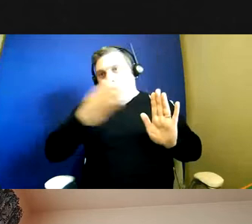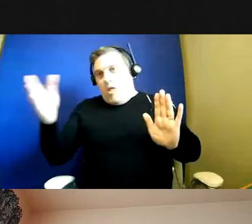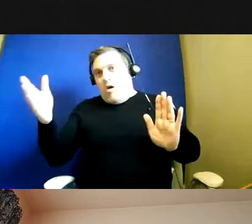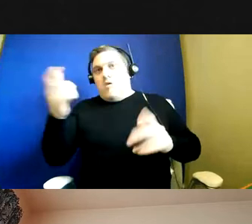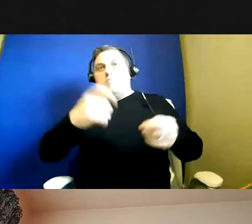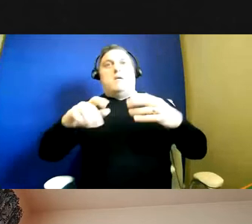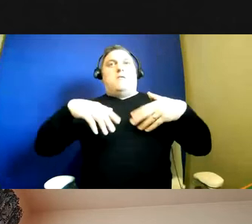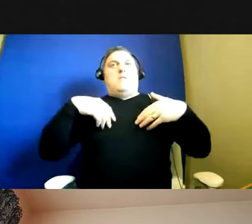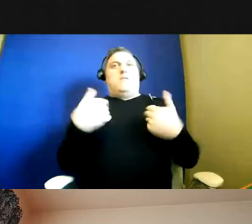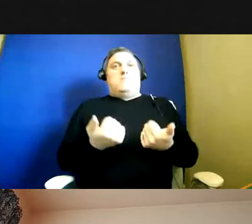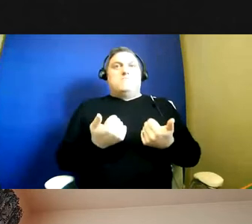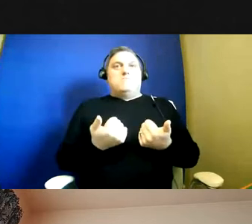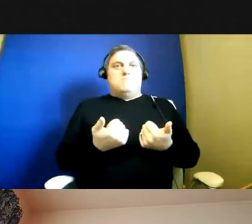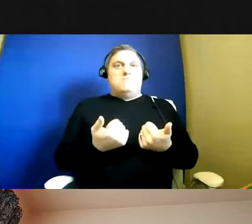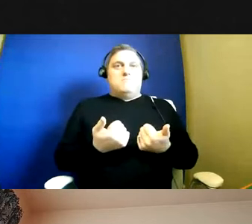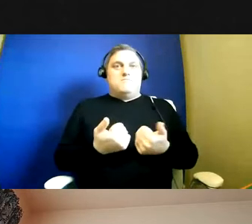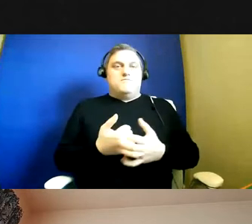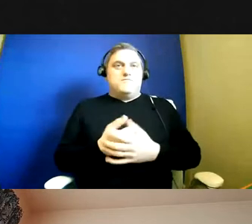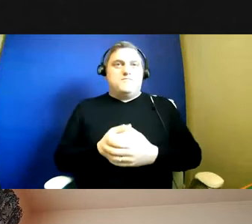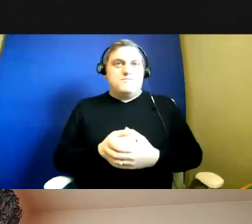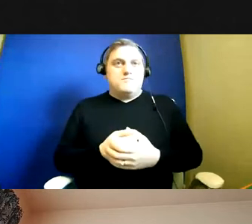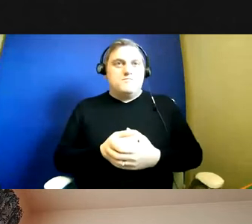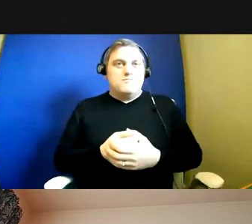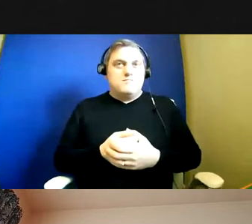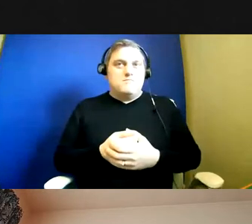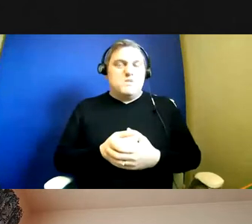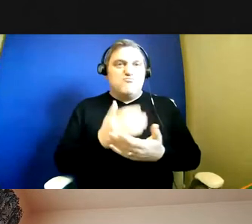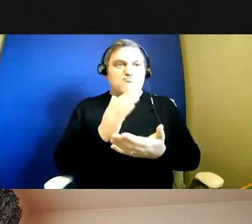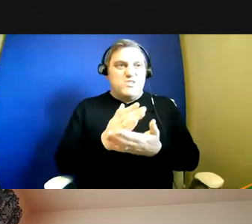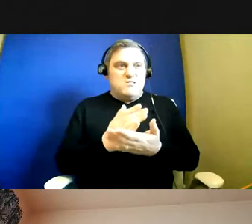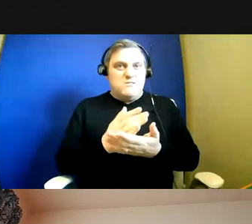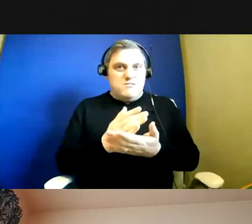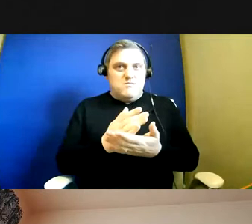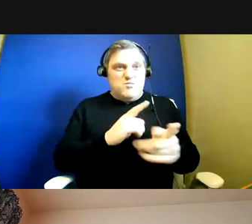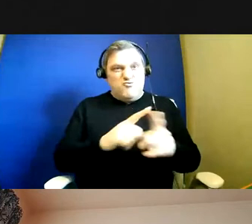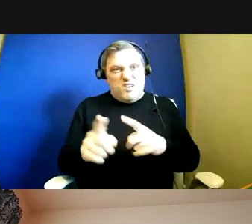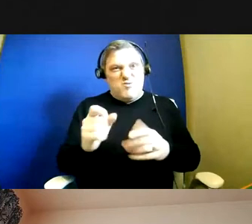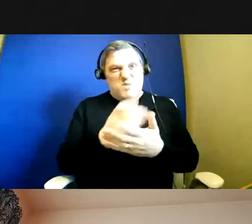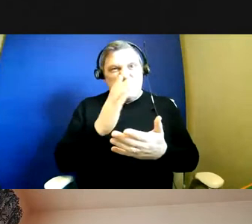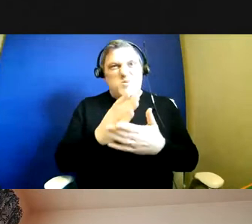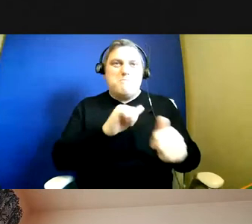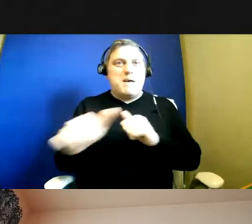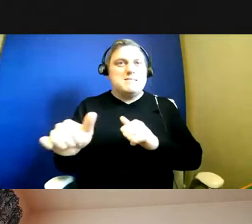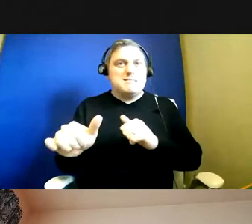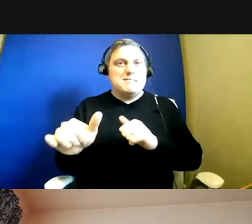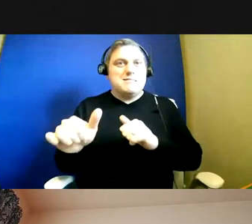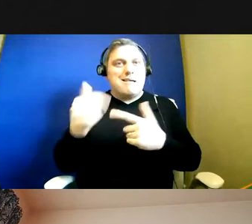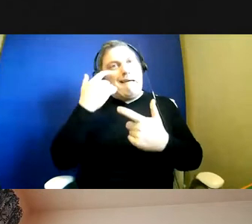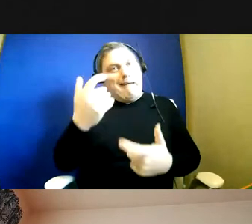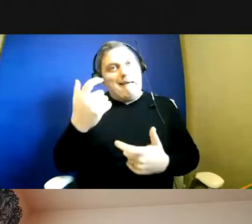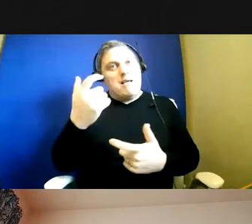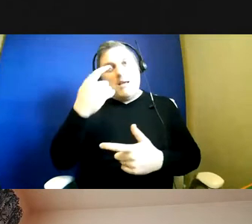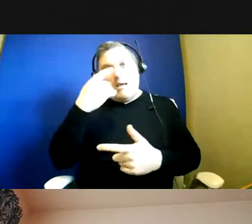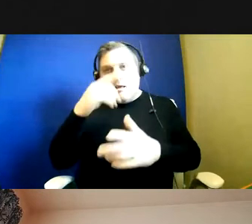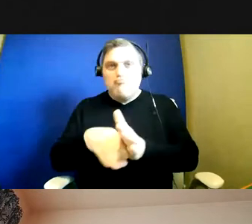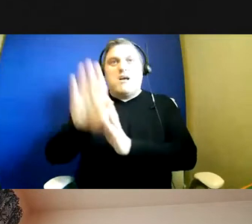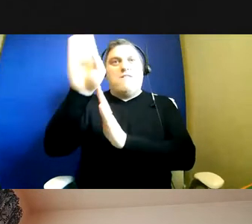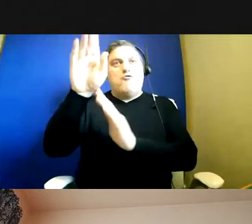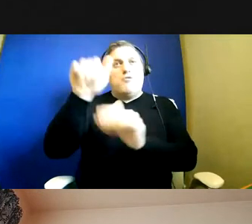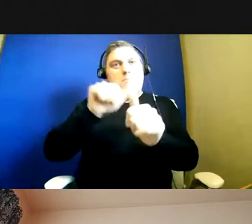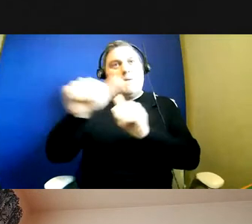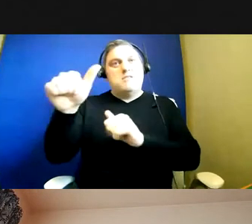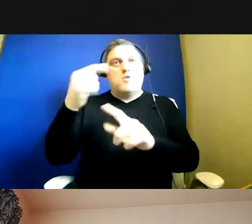recover. But I think what we are about is making sure that every patient gets the best care they can to make the best recovery they can as